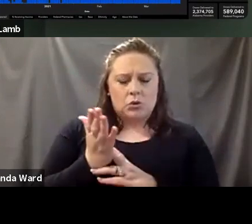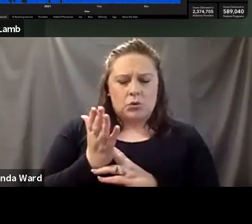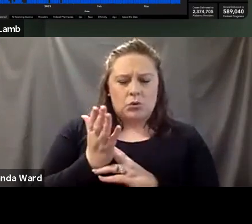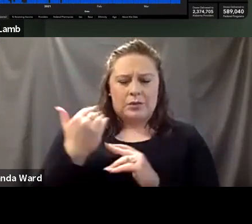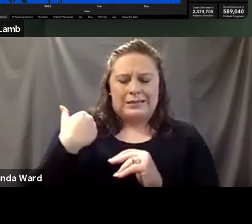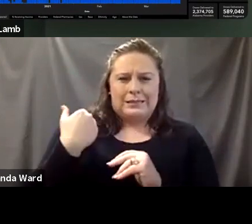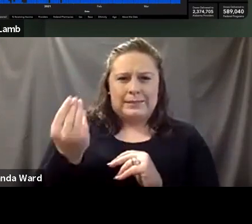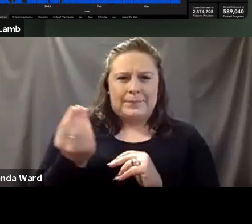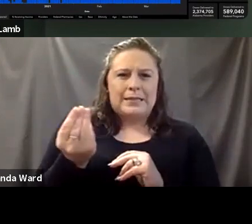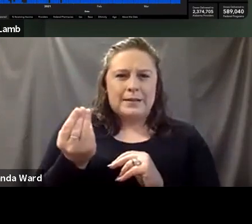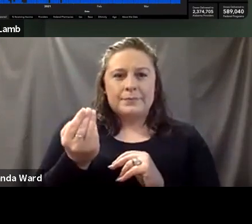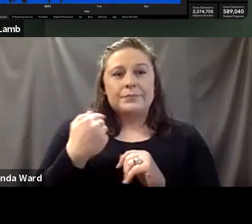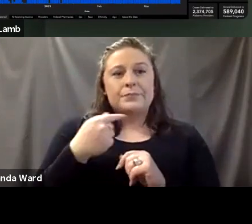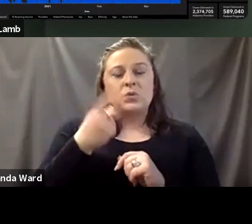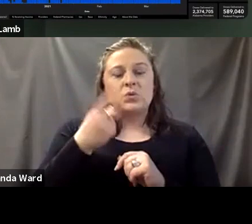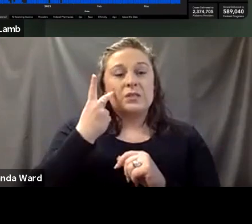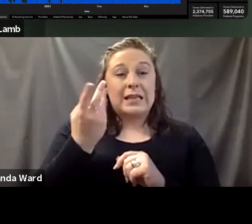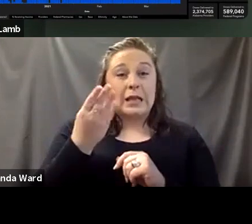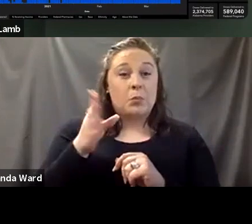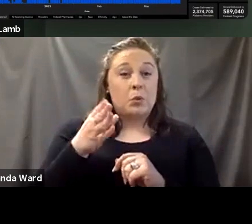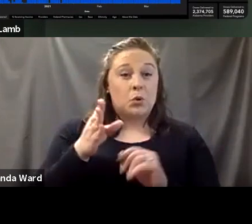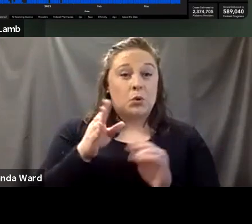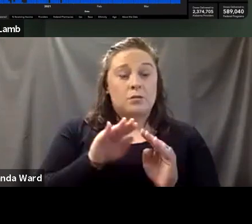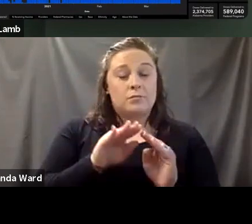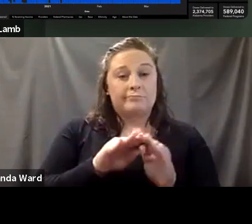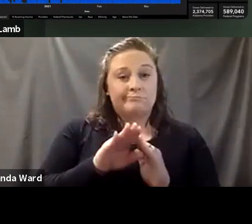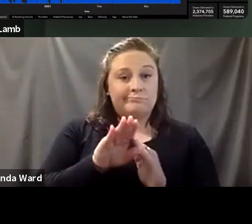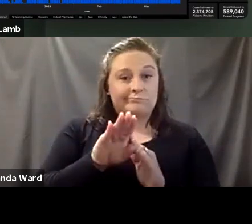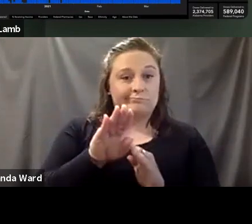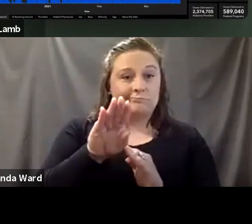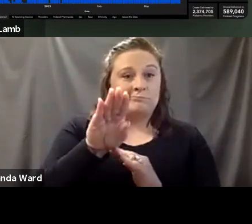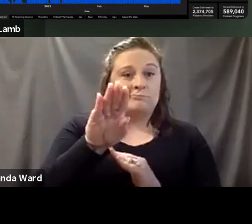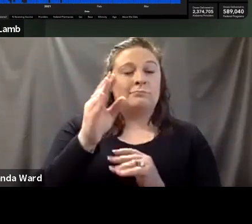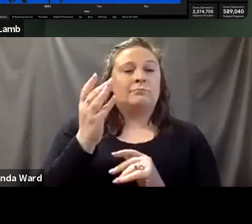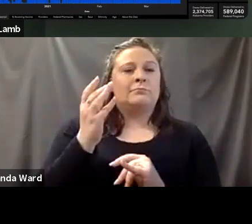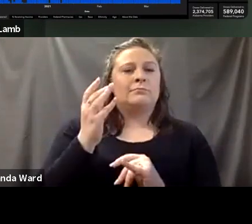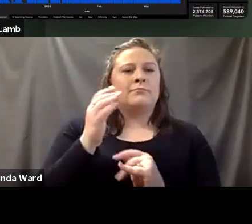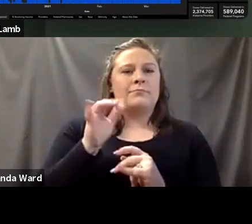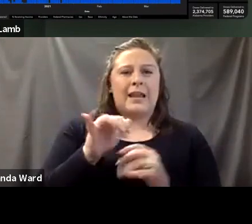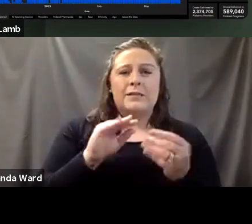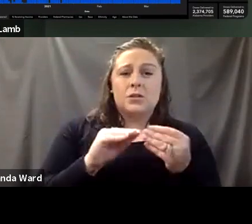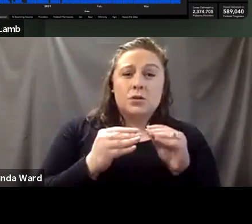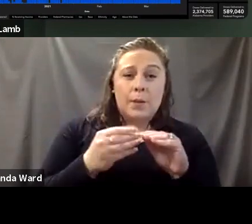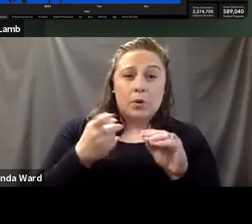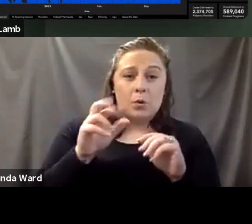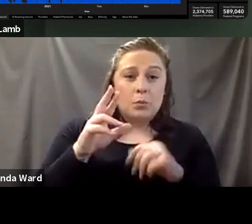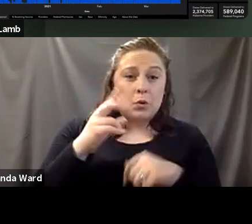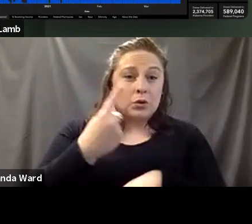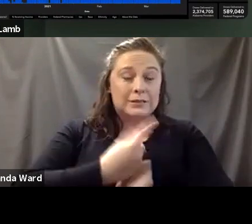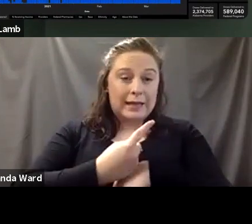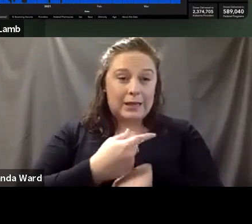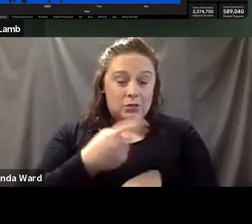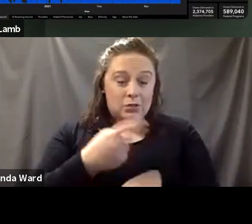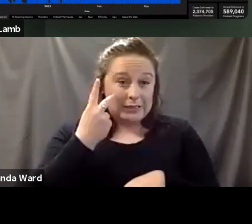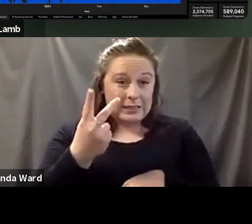Monday. And you can see the blue curve, the blue lines, the blue graph, the bar graph, that's the number per day. And you can see that